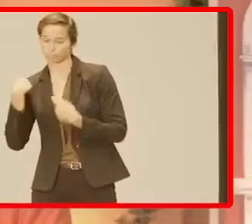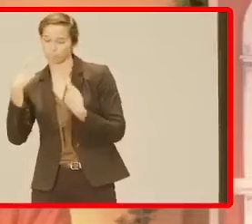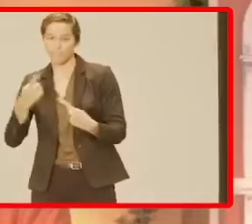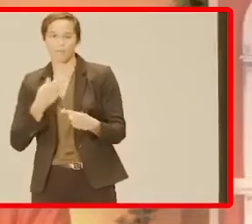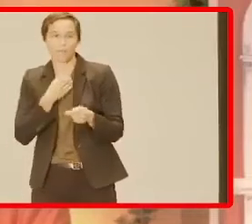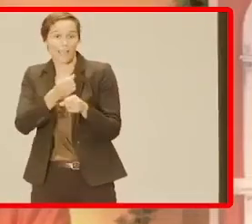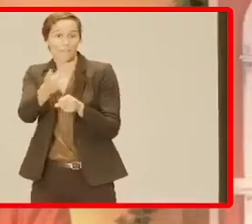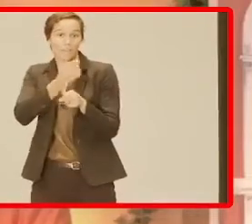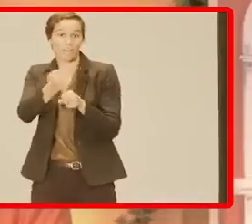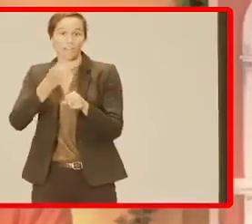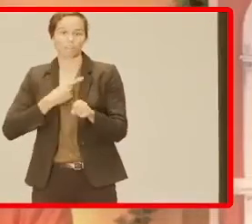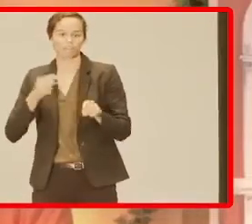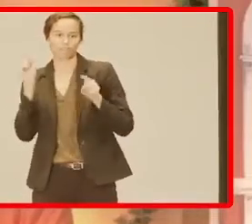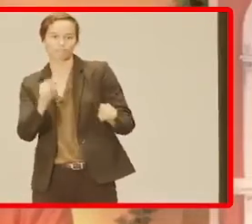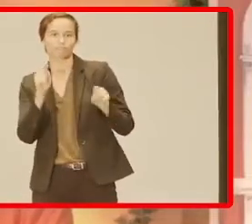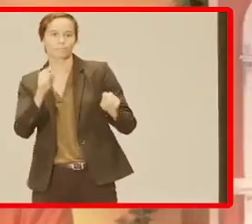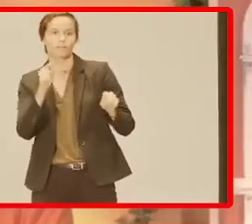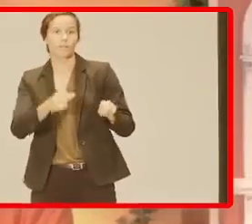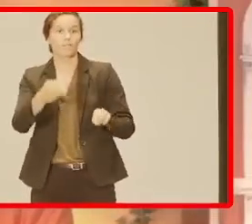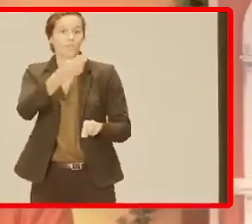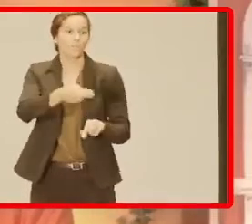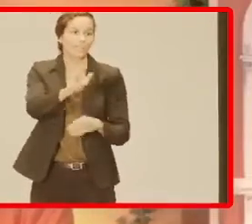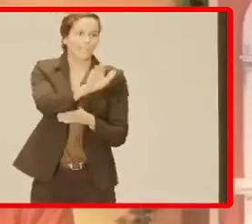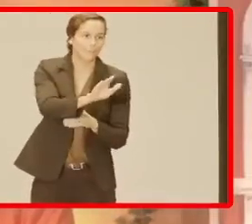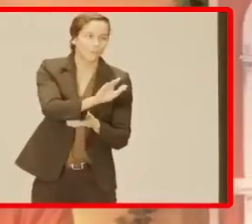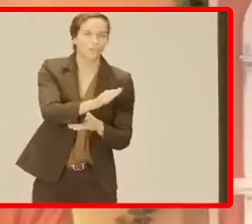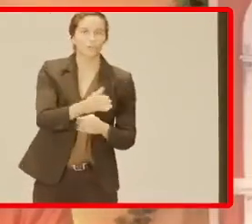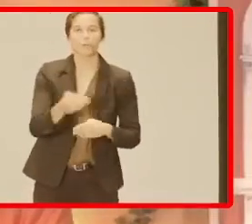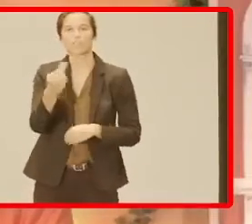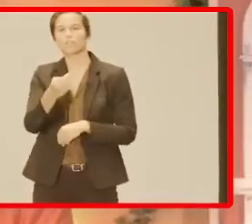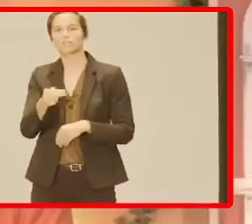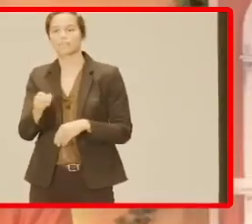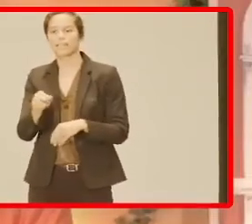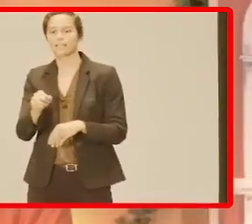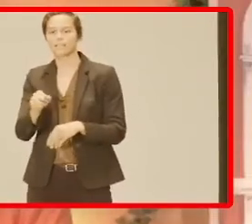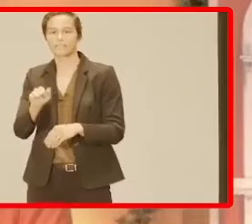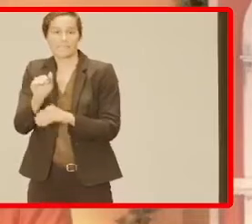in on a Thursday afternoon or a Thursday evening,